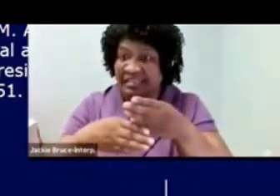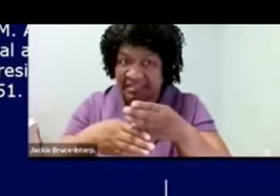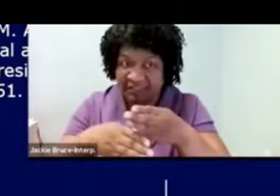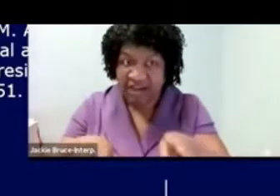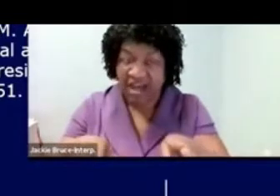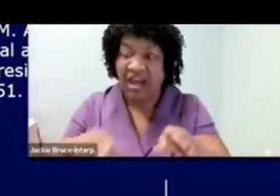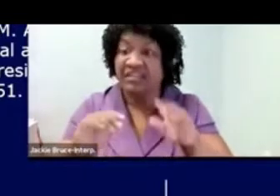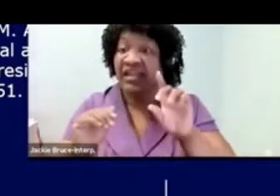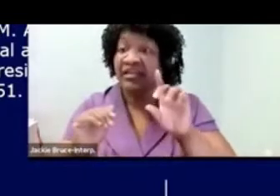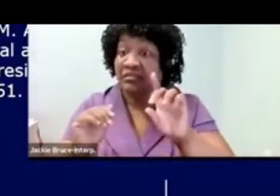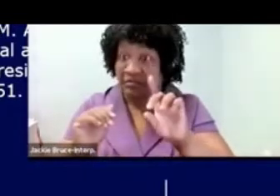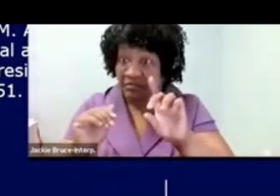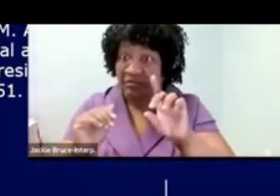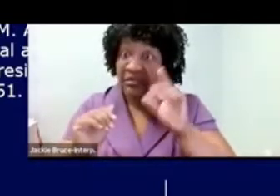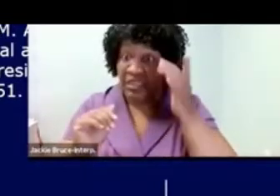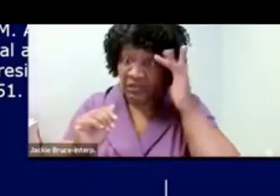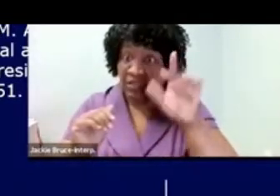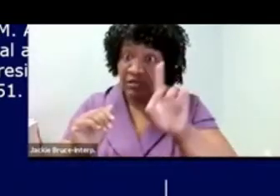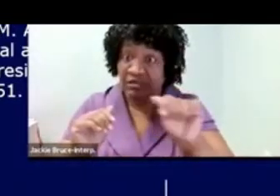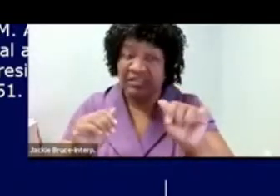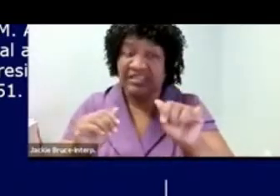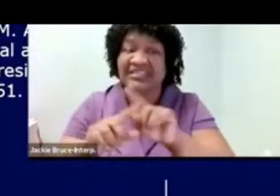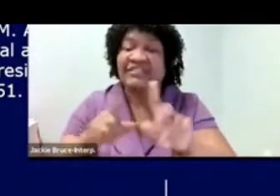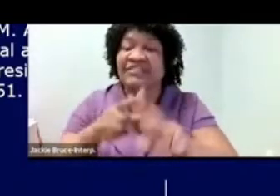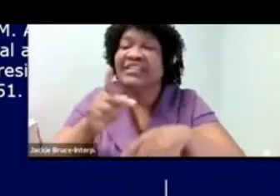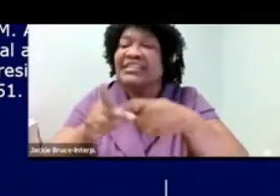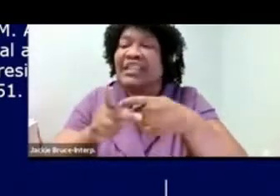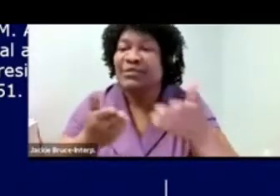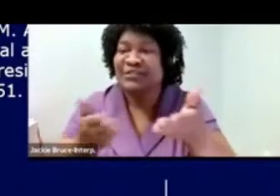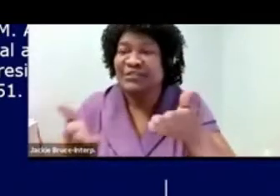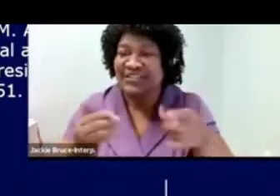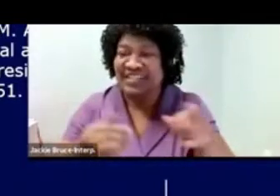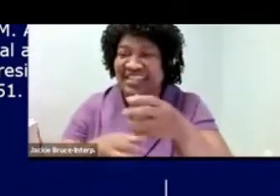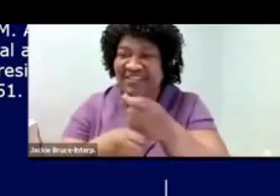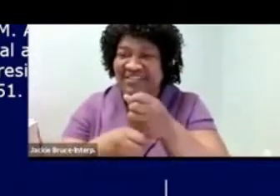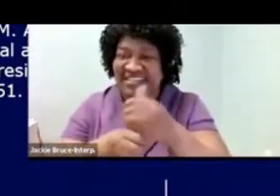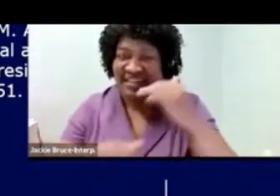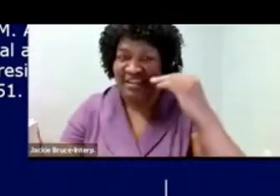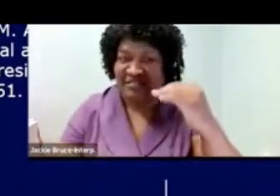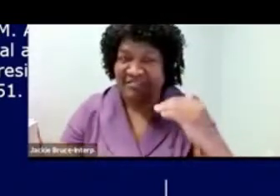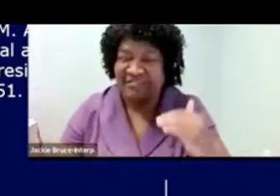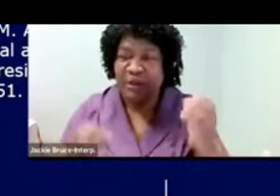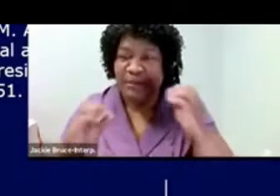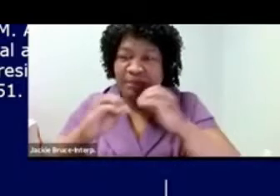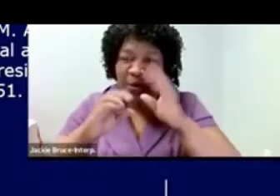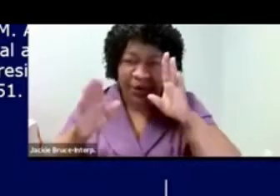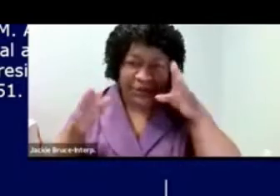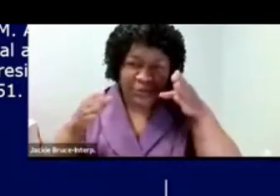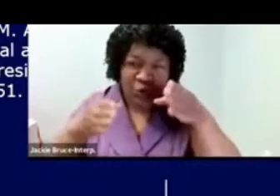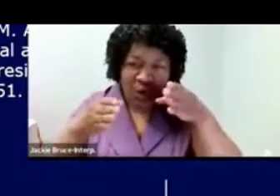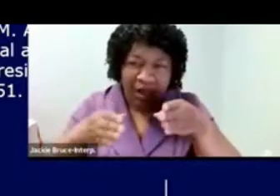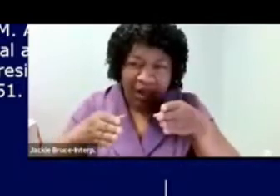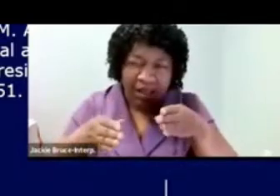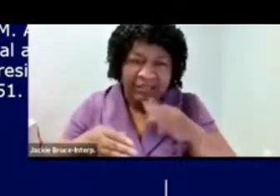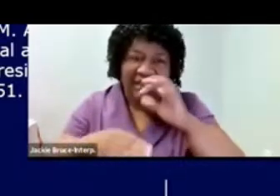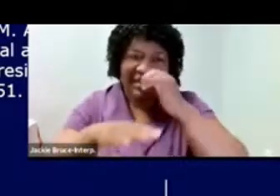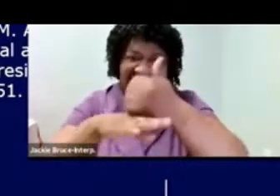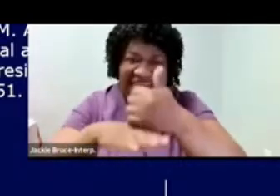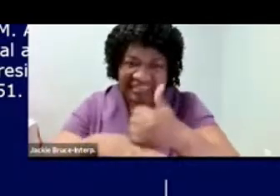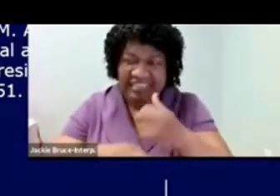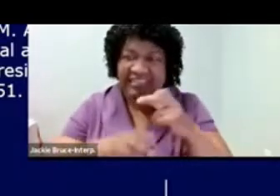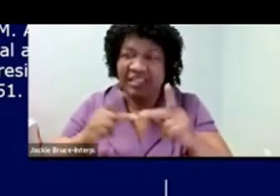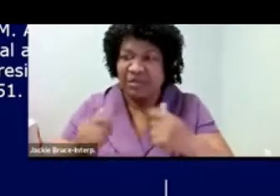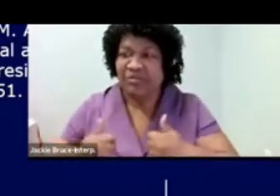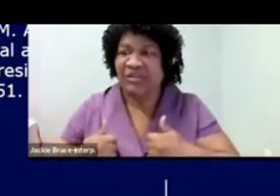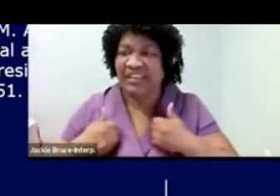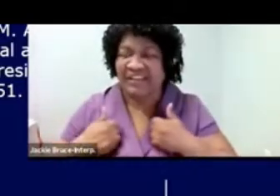and developmental disability population into types of services received. And so we could better nuance the settings in which people